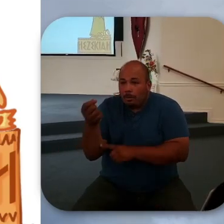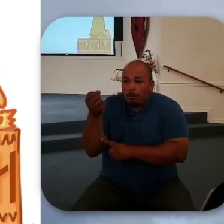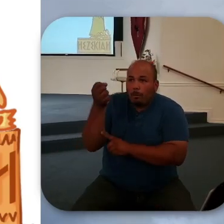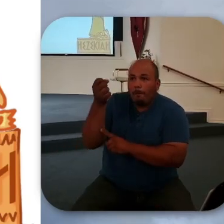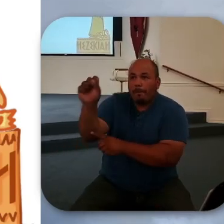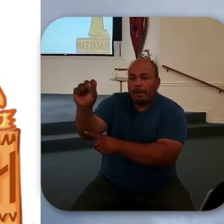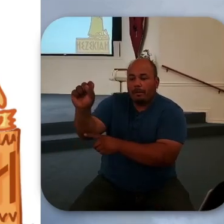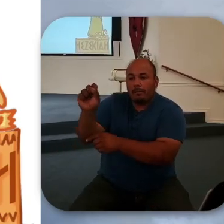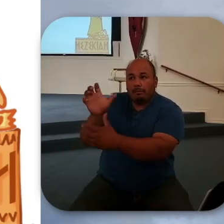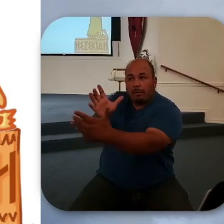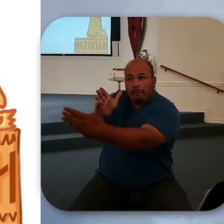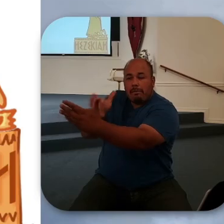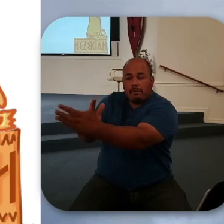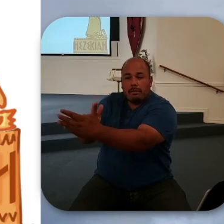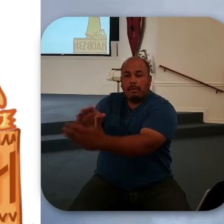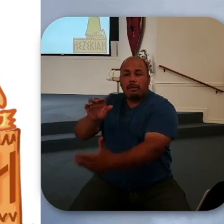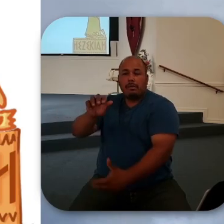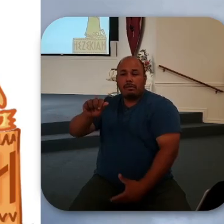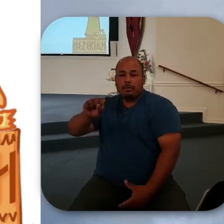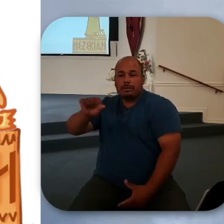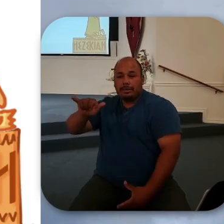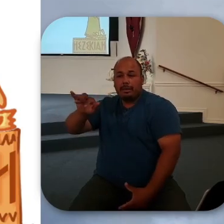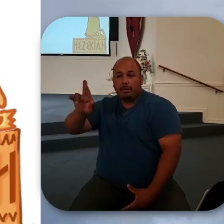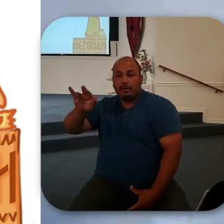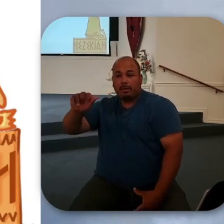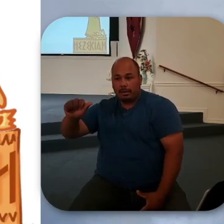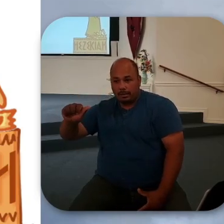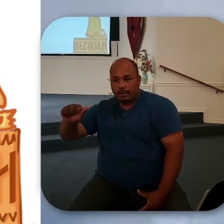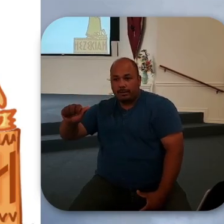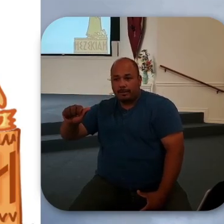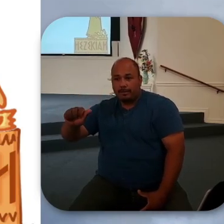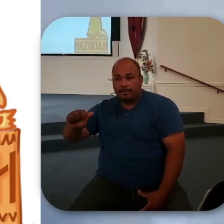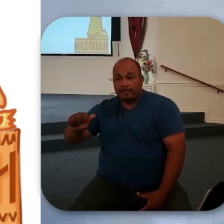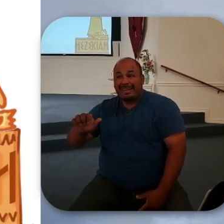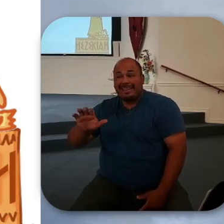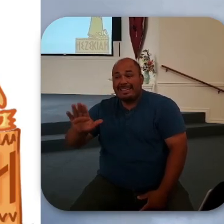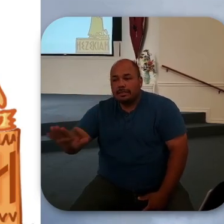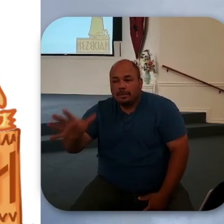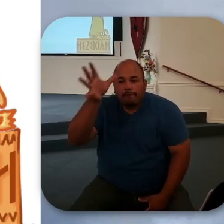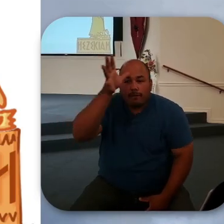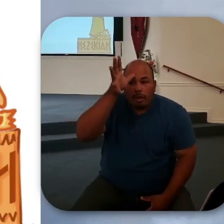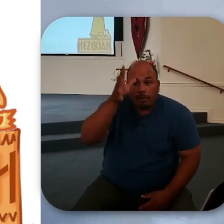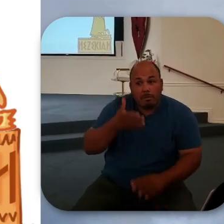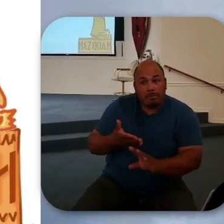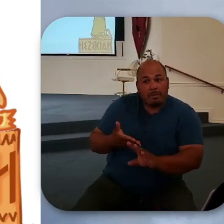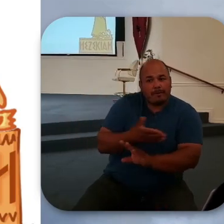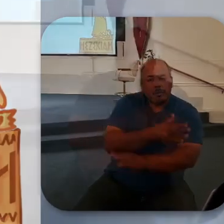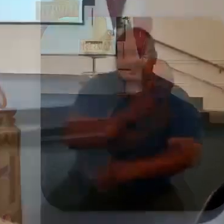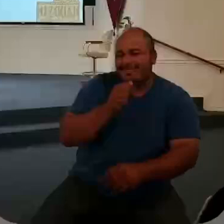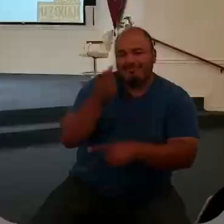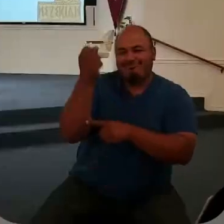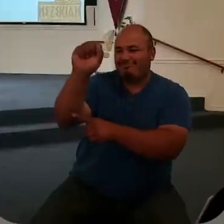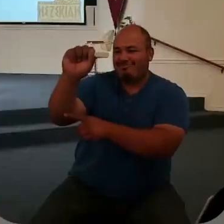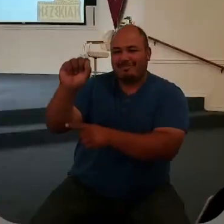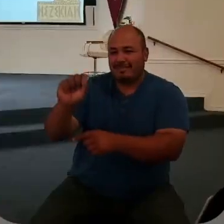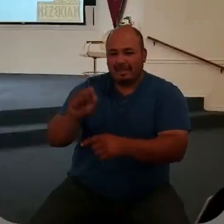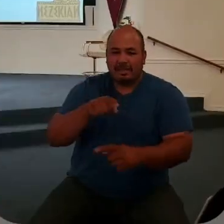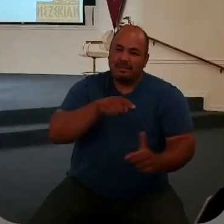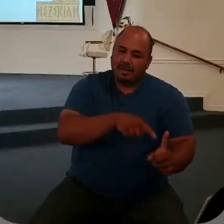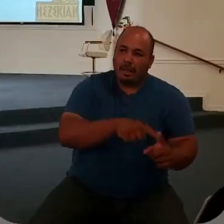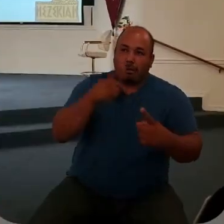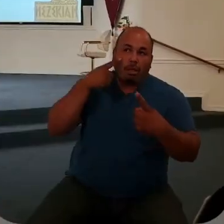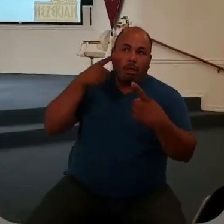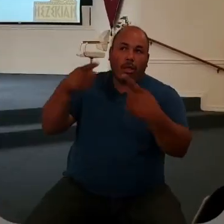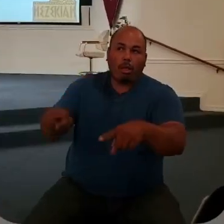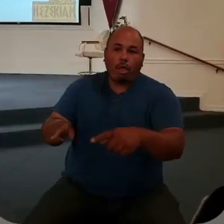complete reversal of his father's policy of submitting to the Assyrians. We read about his father Ahaz 2